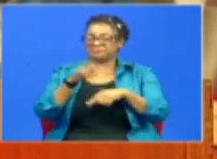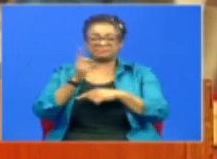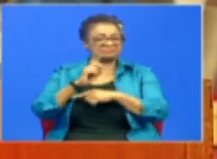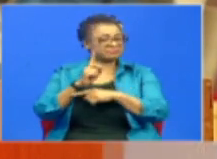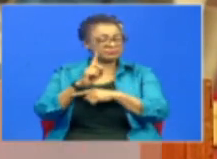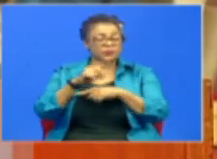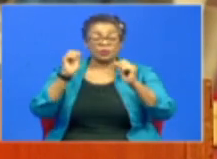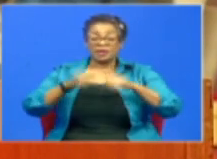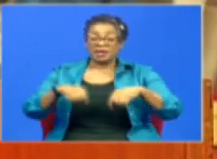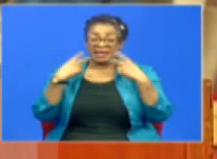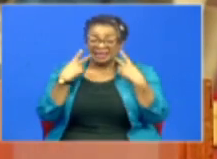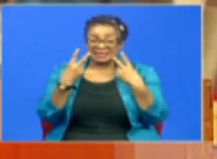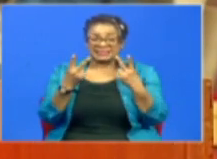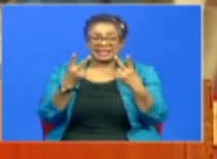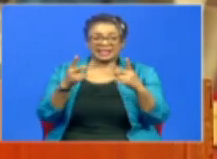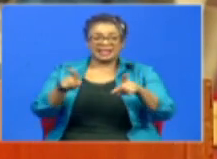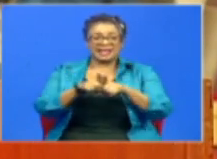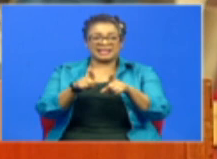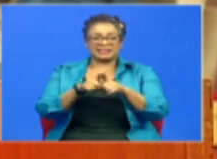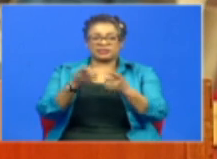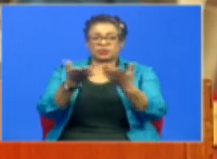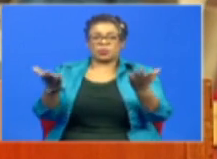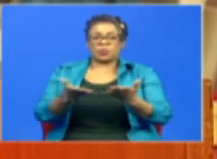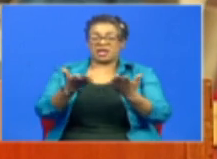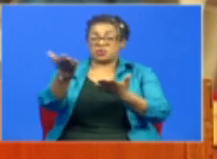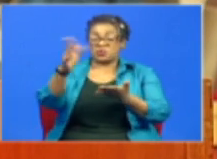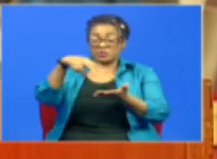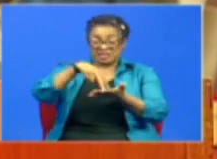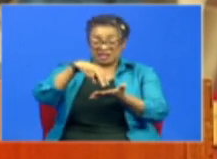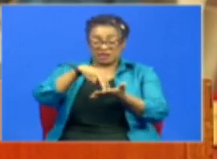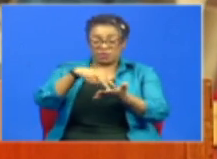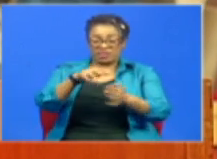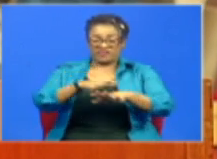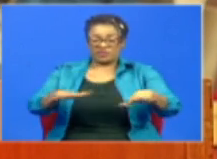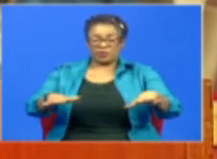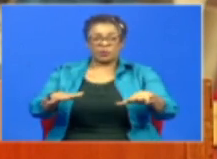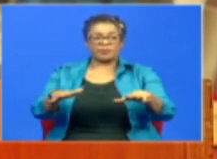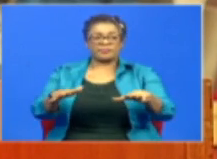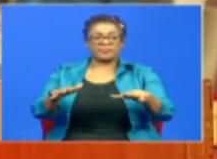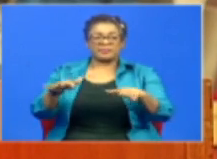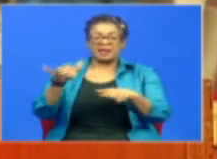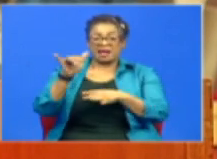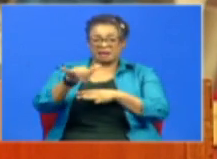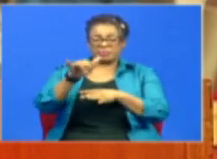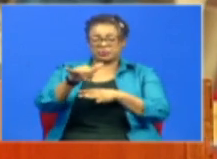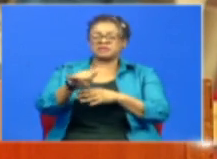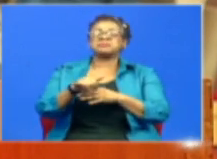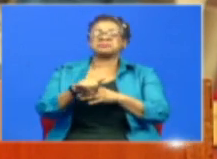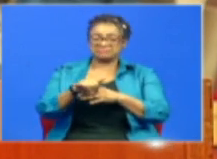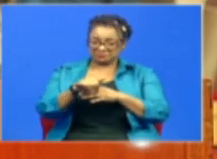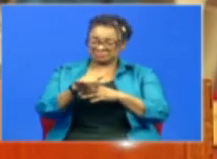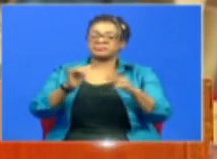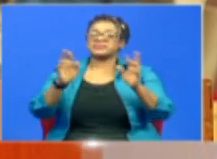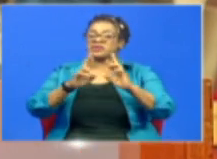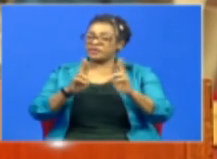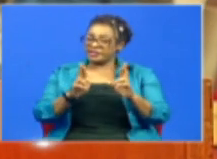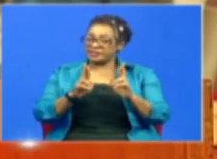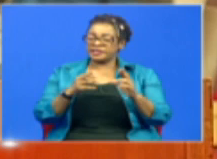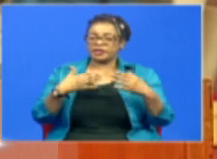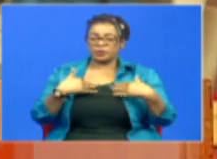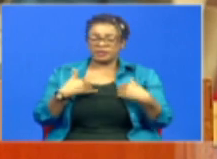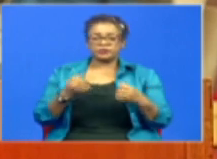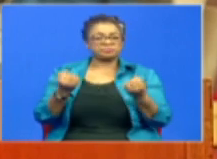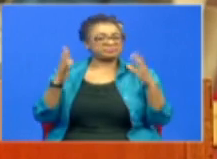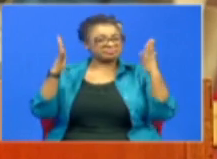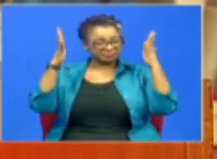We can also see, even where you stand on the floor, that the airport is ready for this. And I want to congratulate